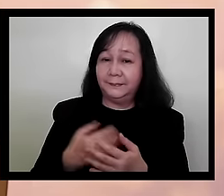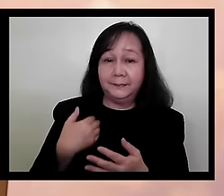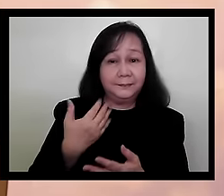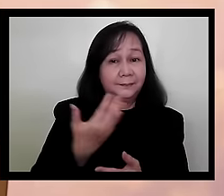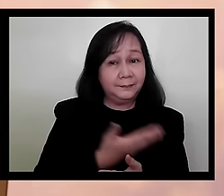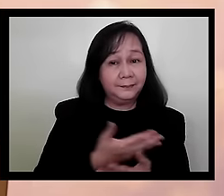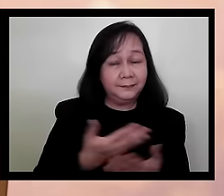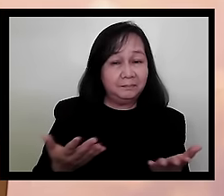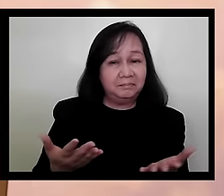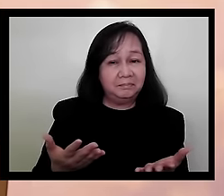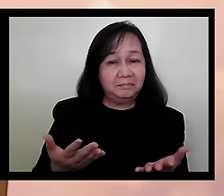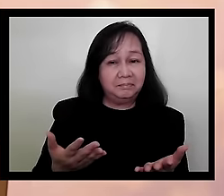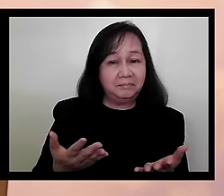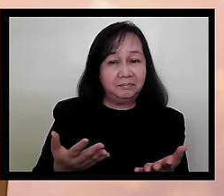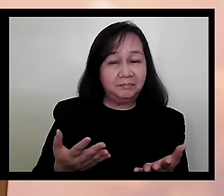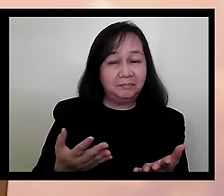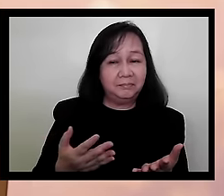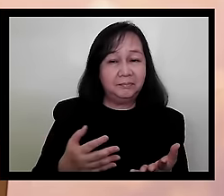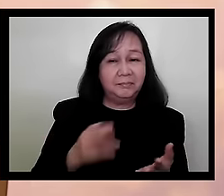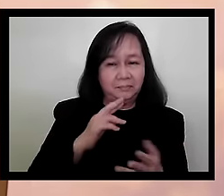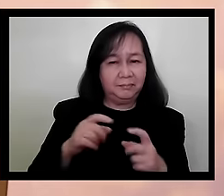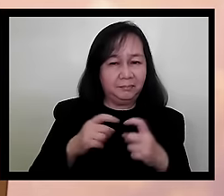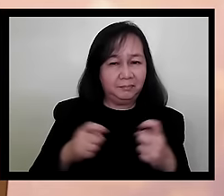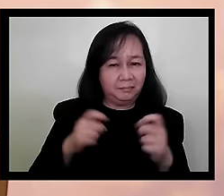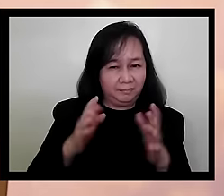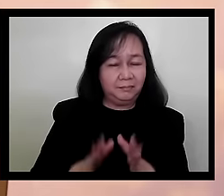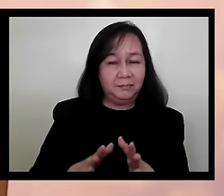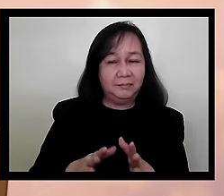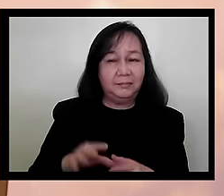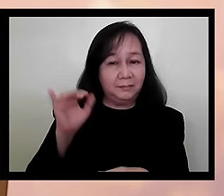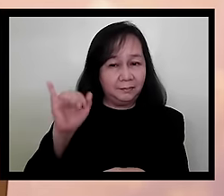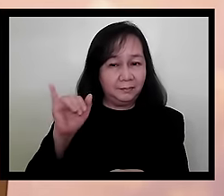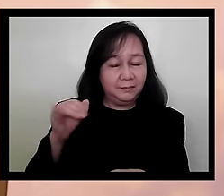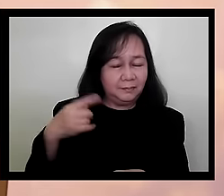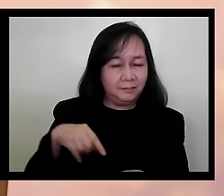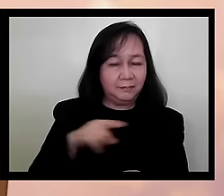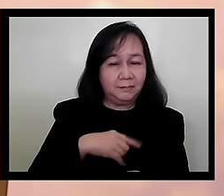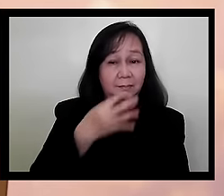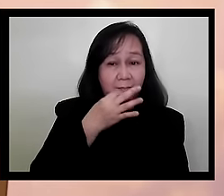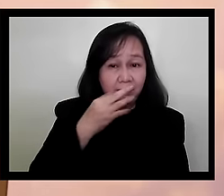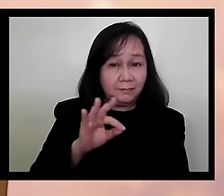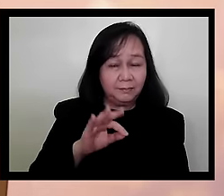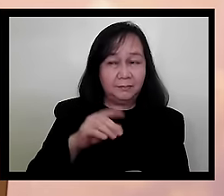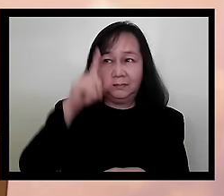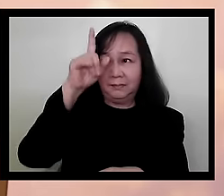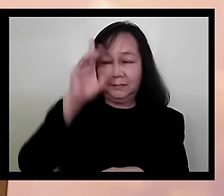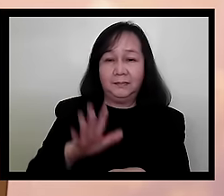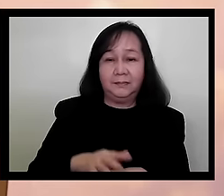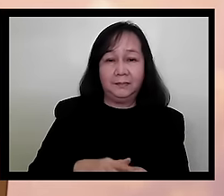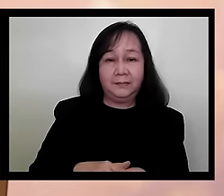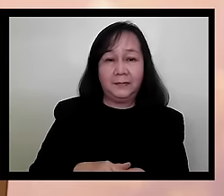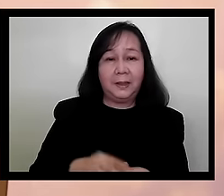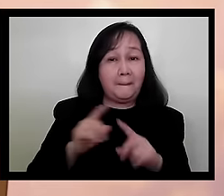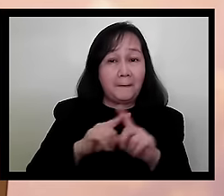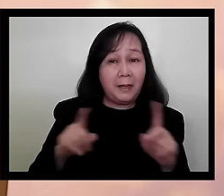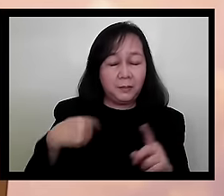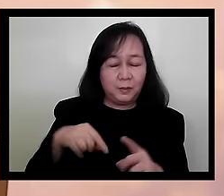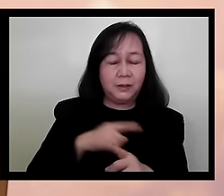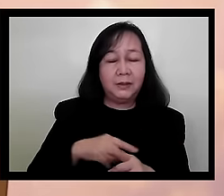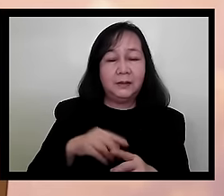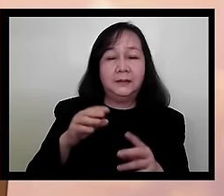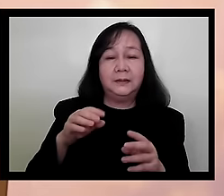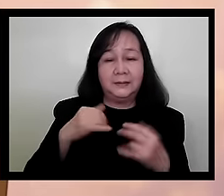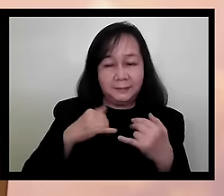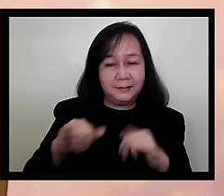we are sinners yes we are uh favored by God but we can still